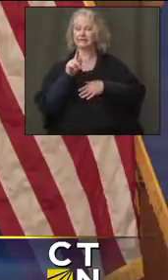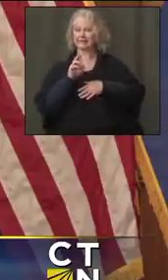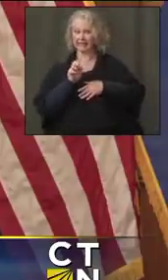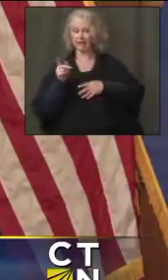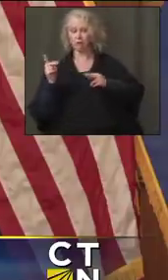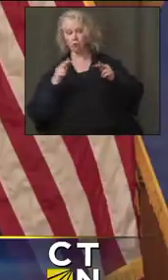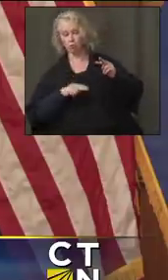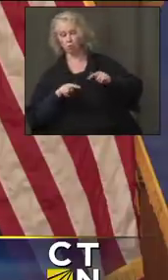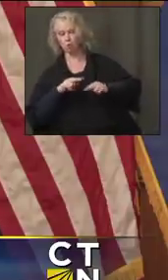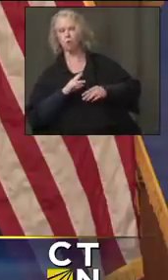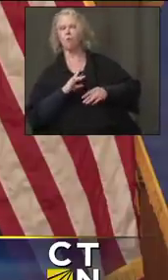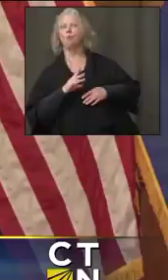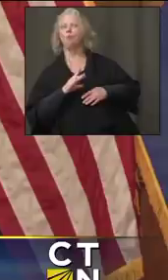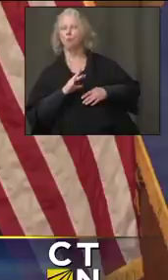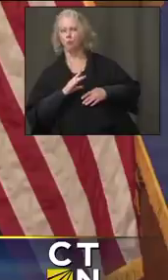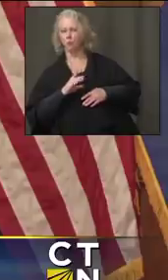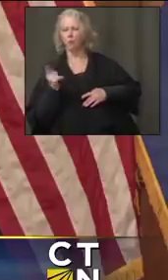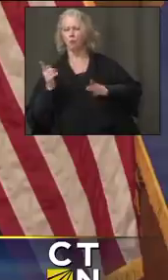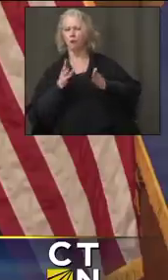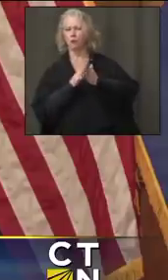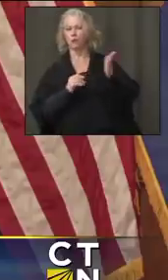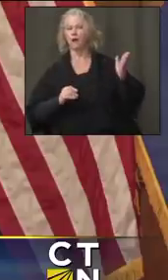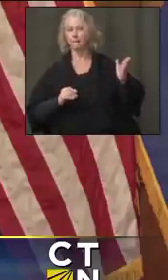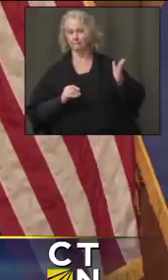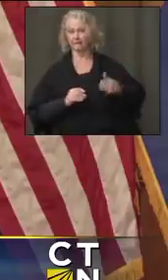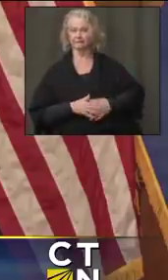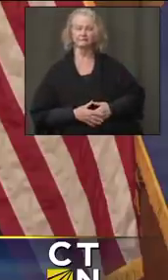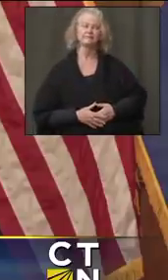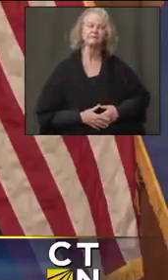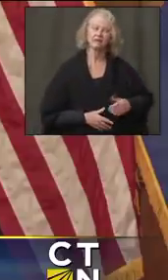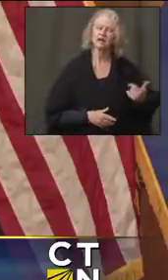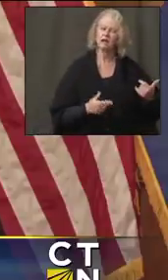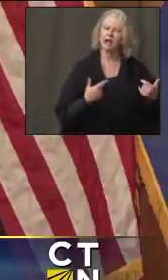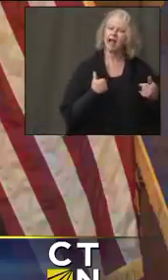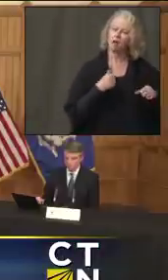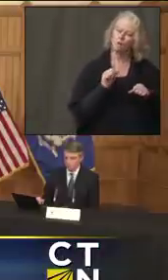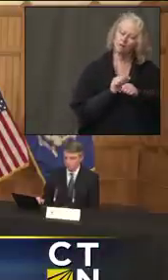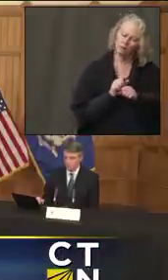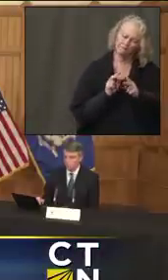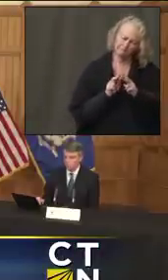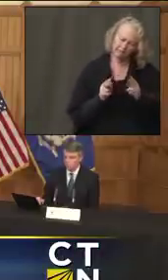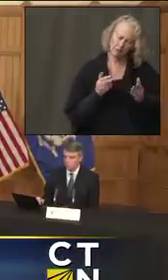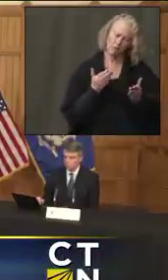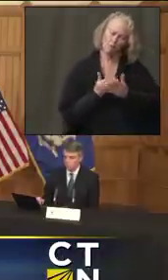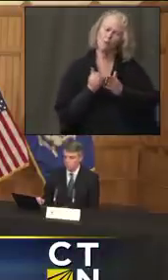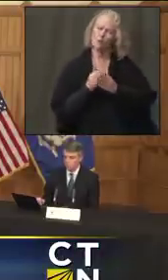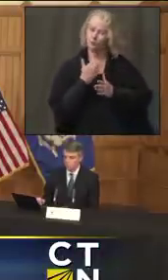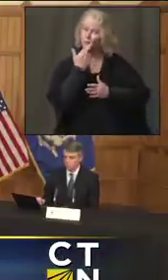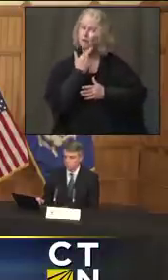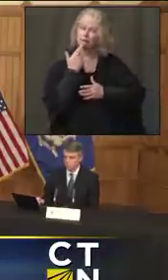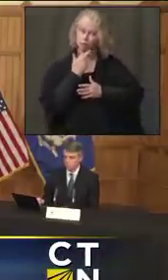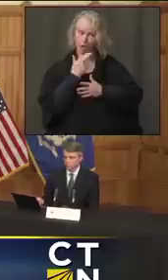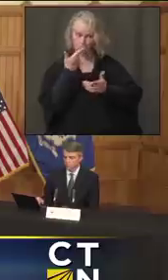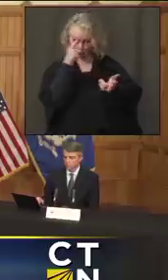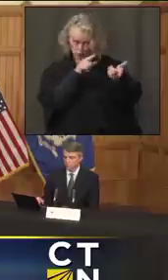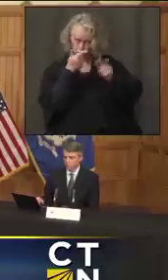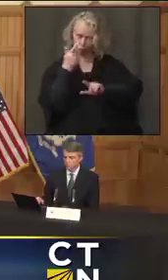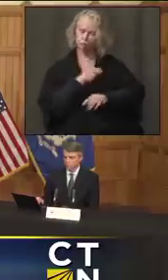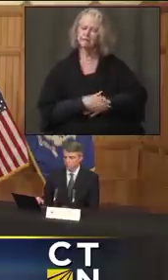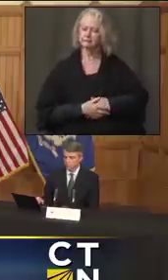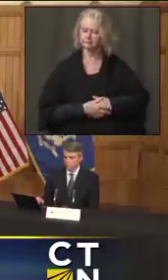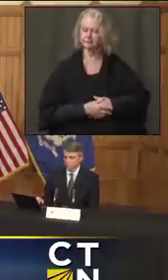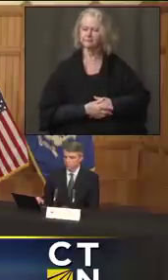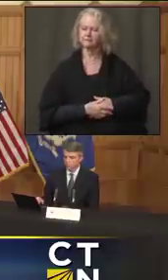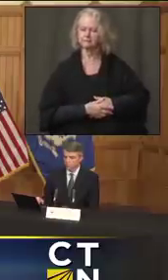are very much eager to replicate as well. And we work closely with the restaurants in developing these guidelines as well. Mm-hmm. And